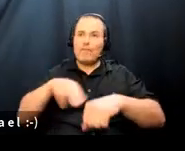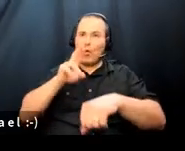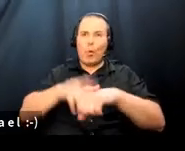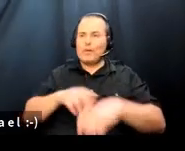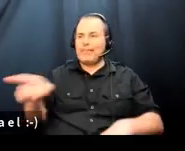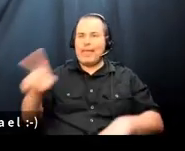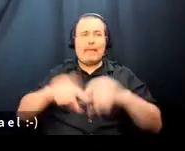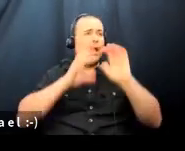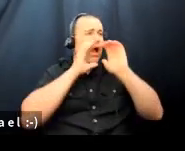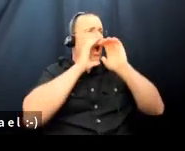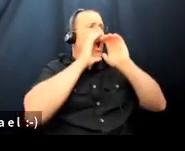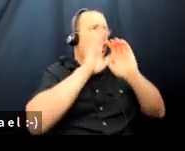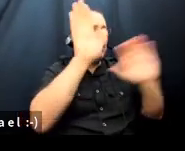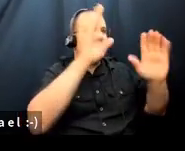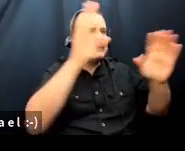someone's attention.